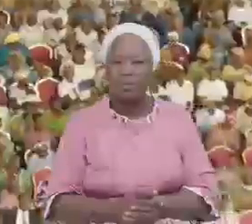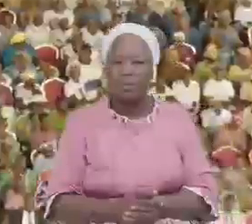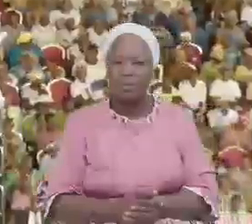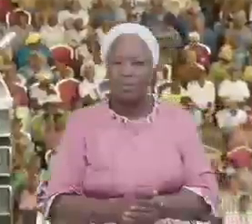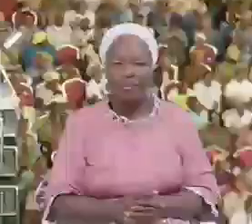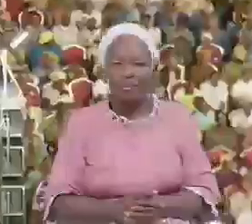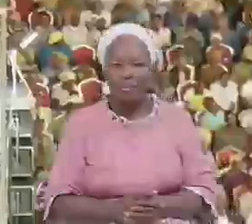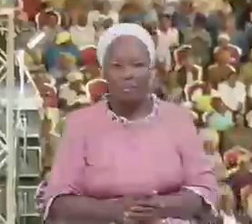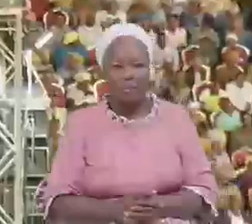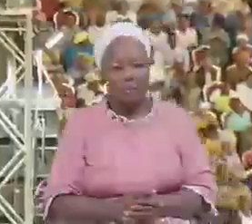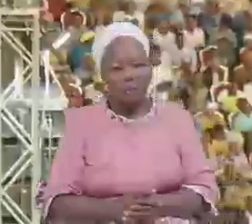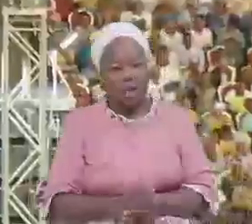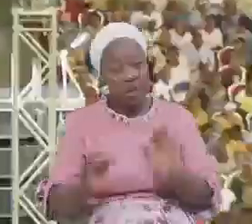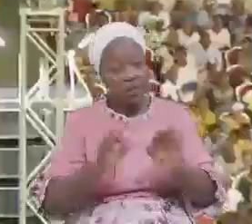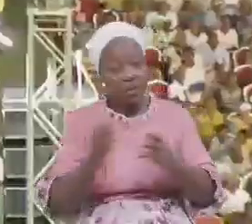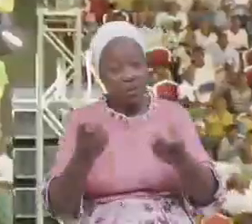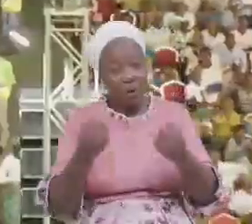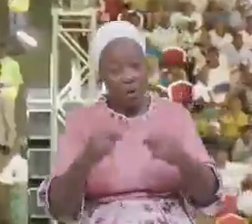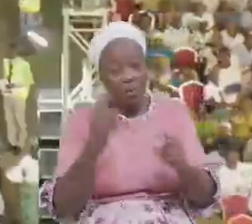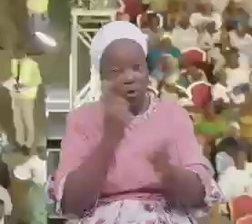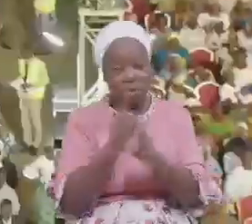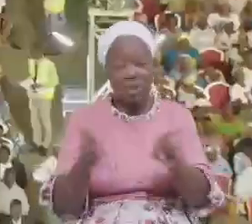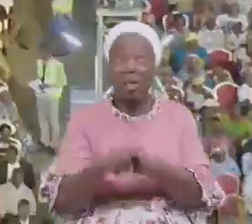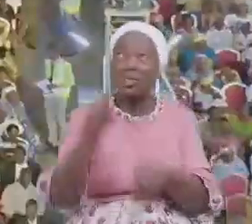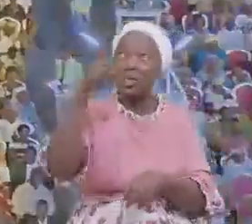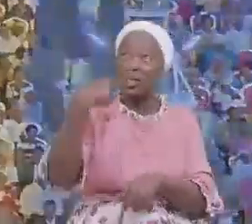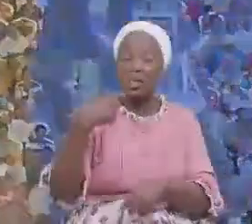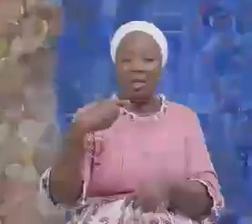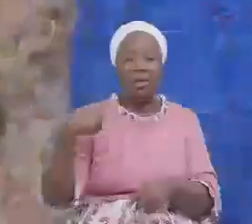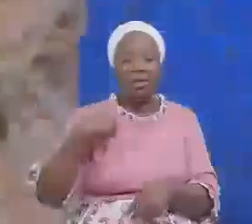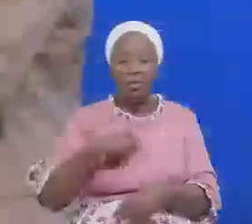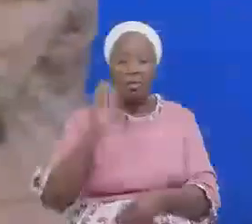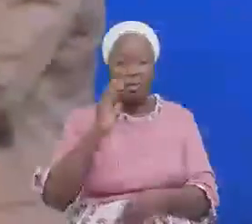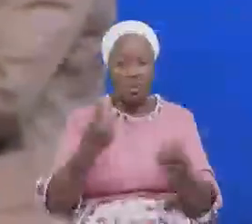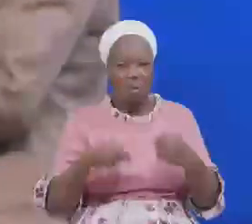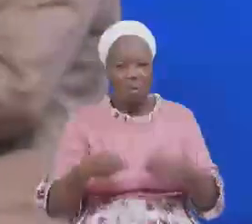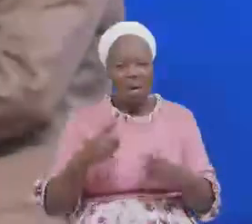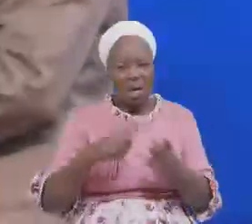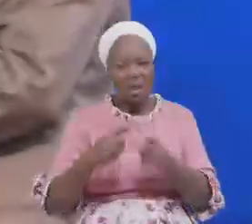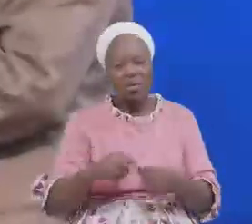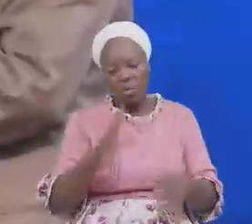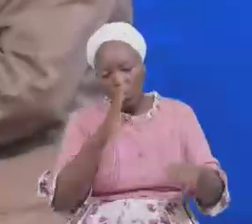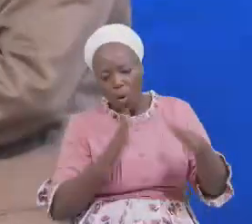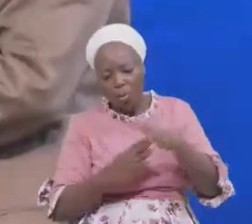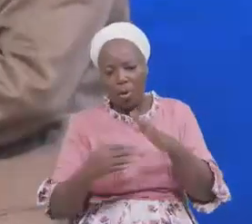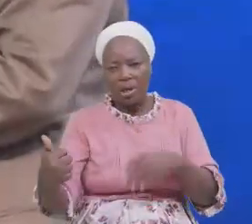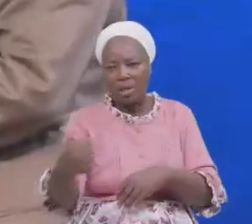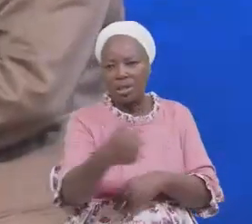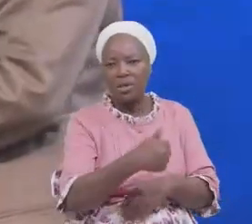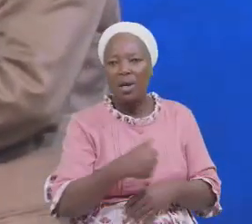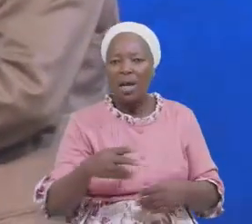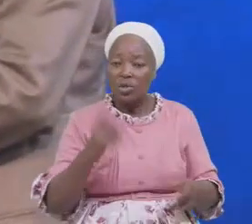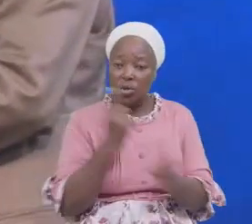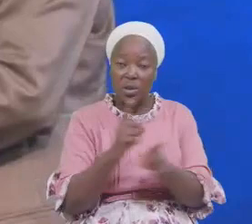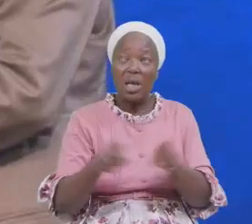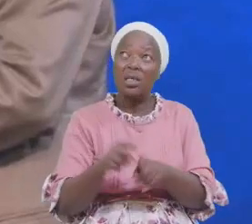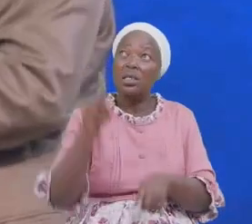If we come, like you said, we shall come. If we humble ourselves, like you said, we shall humble